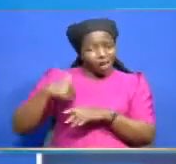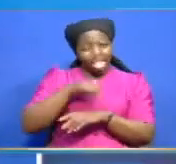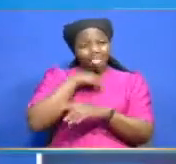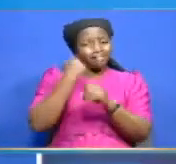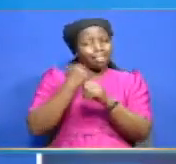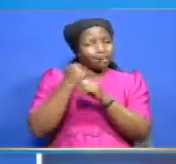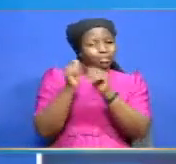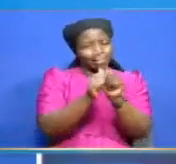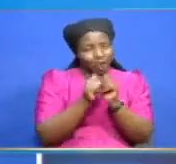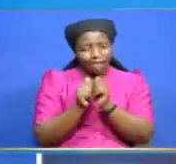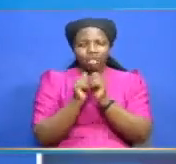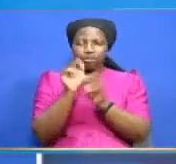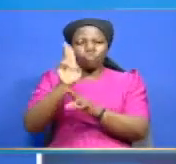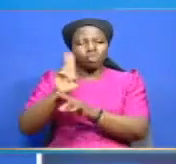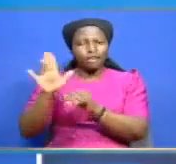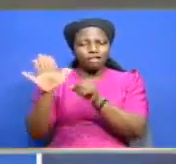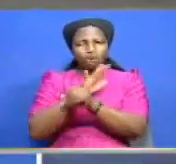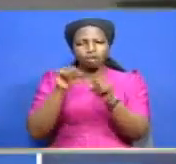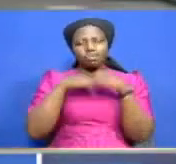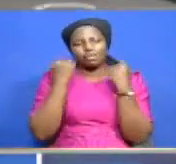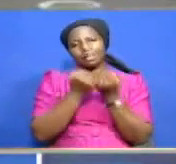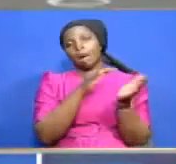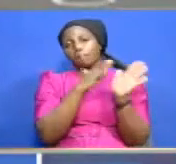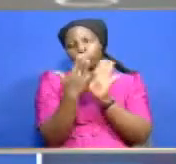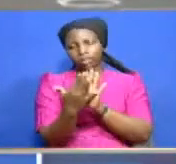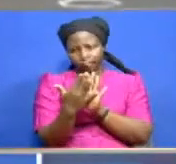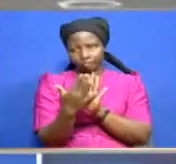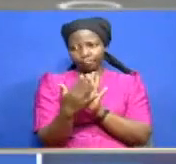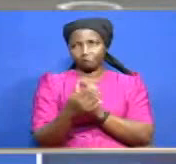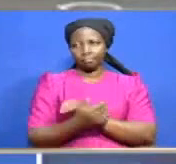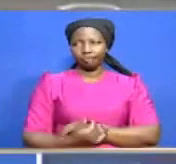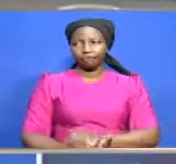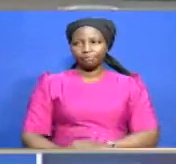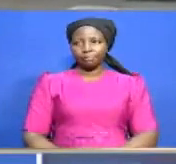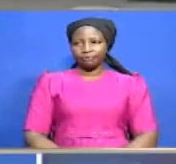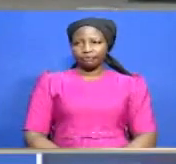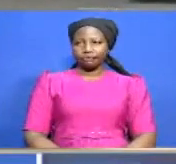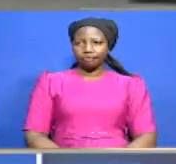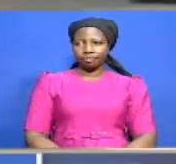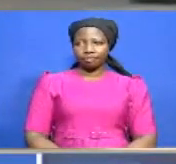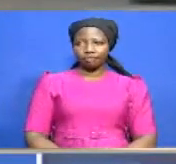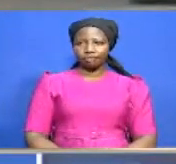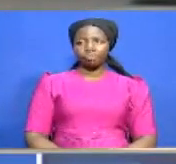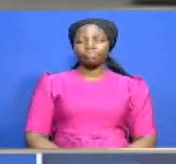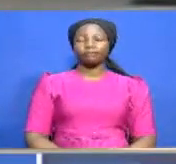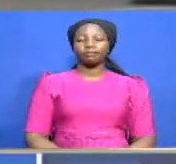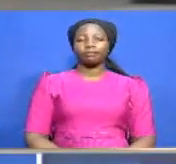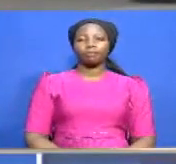together, adopting a whole of society approach. Nancy Okware, Channel 1 News.